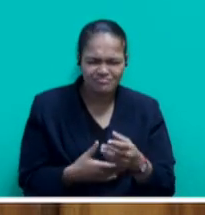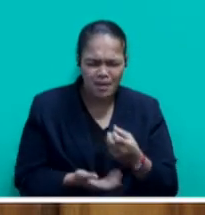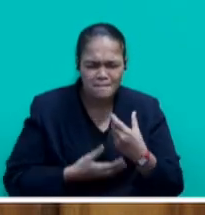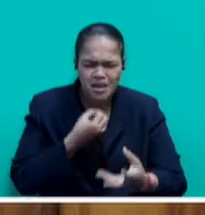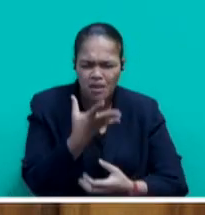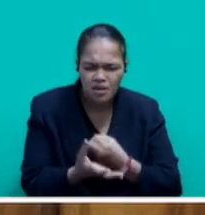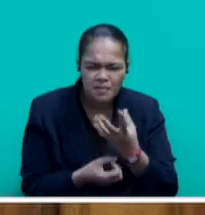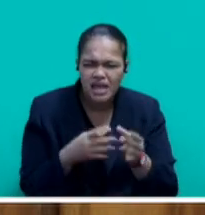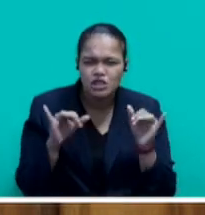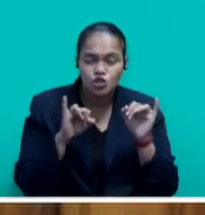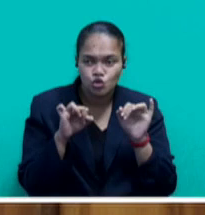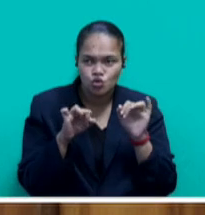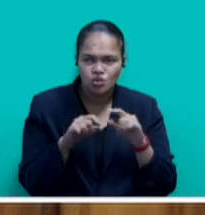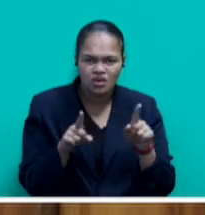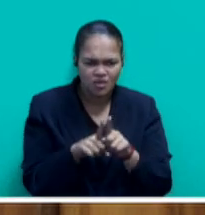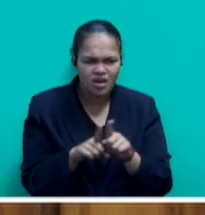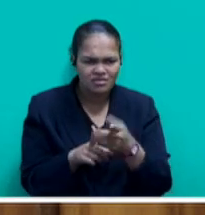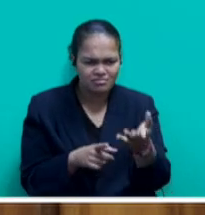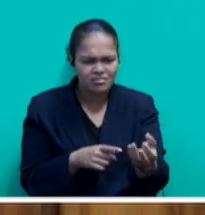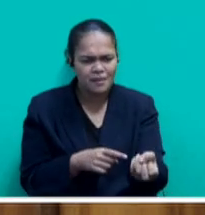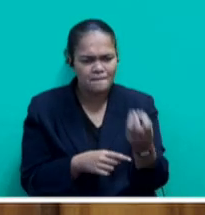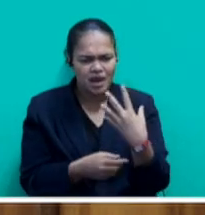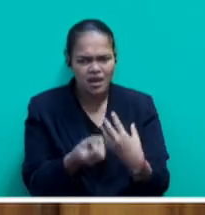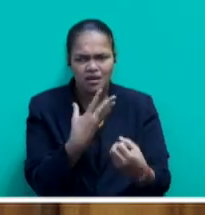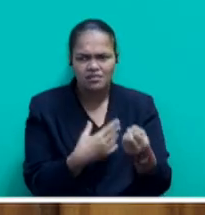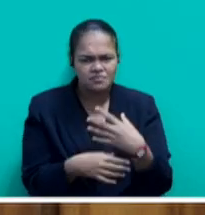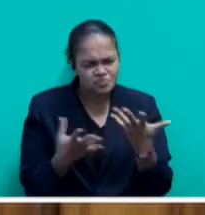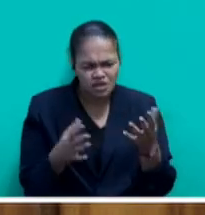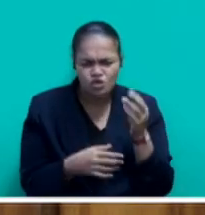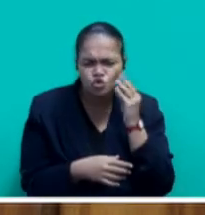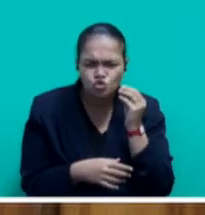Honourable VM Pillay with regards to the sugar industry.